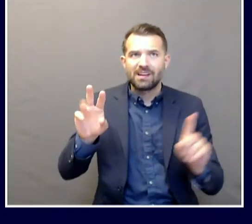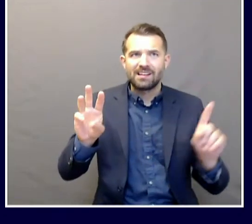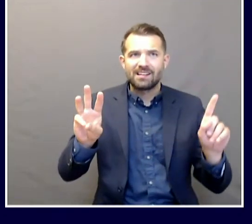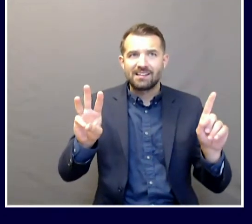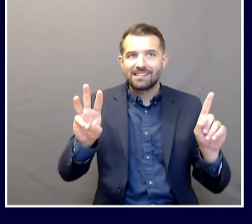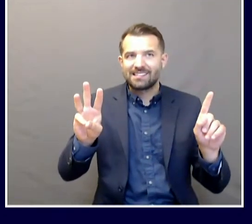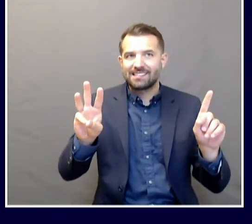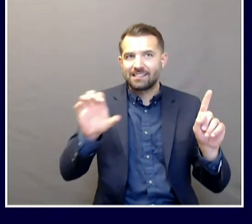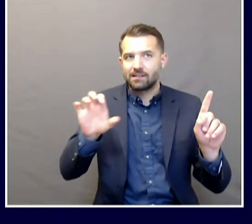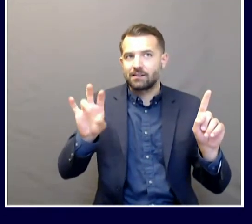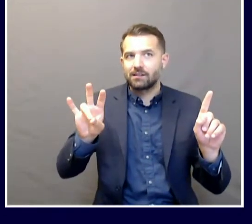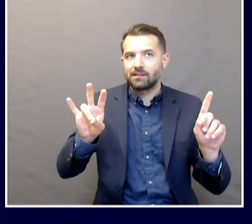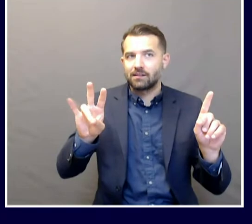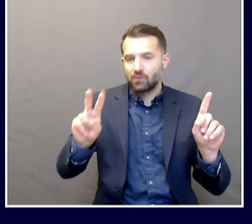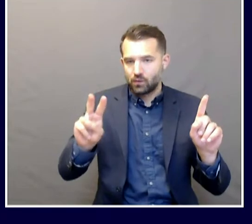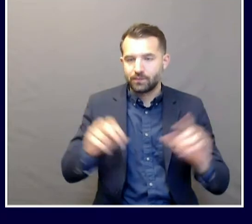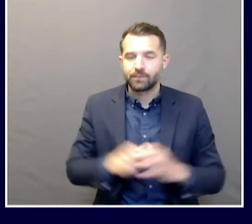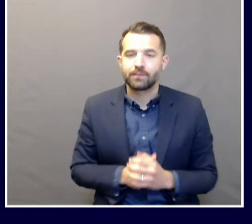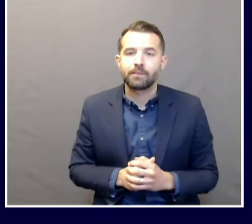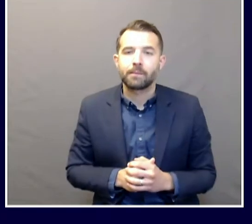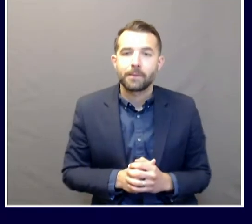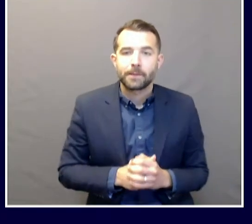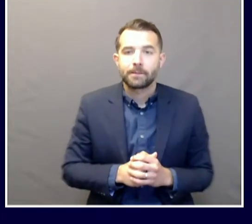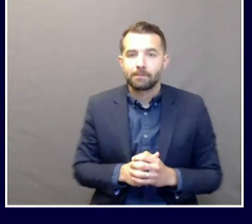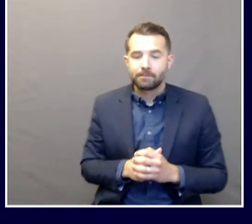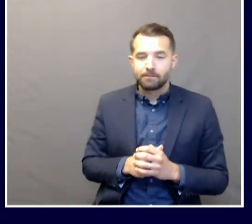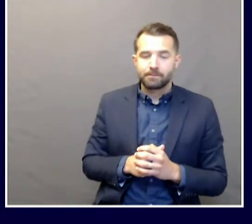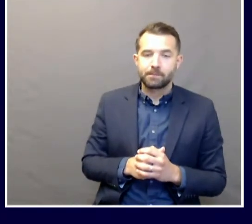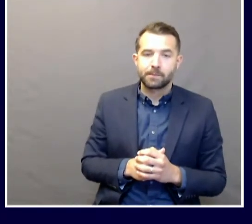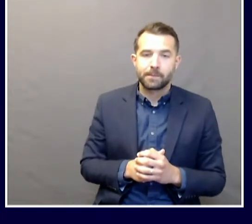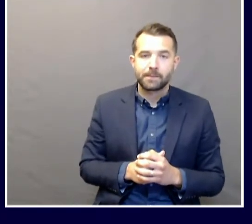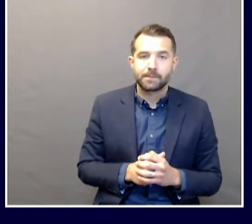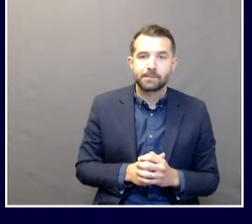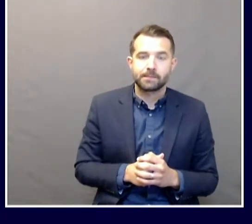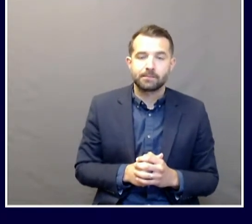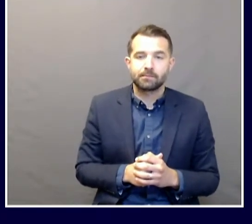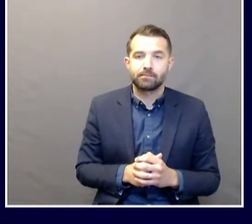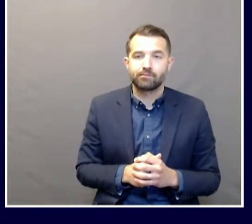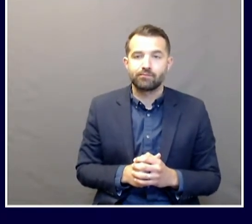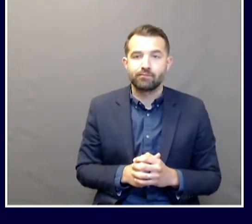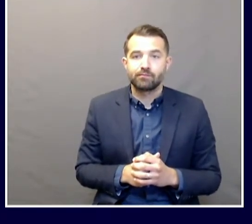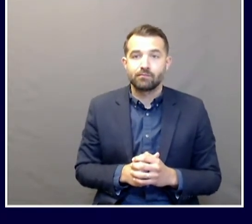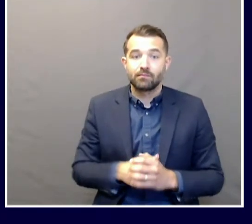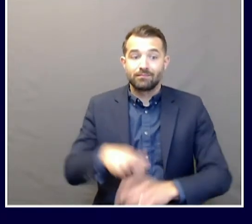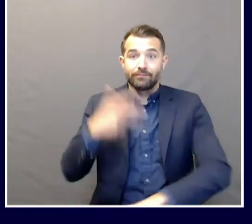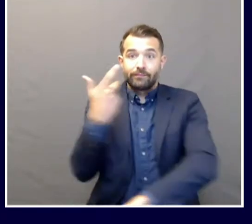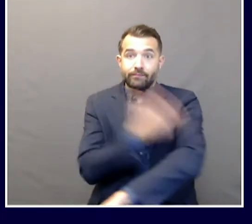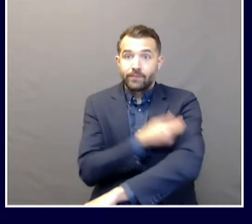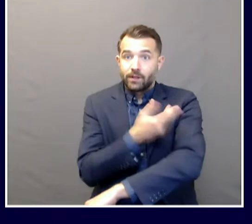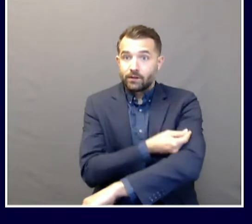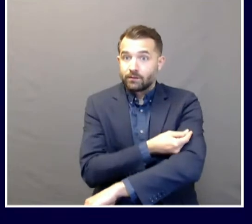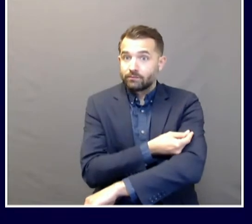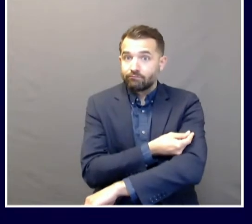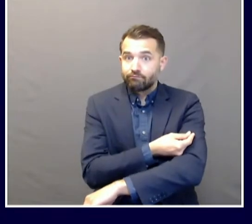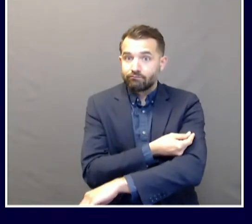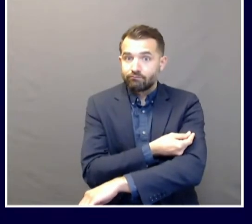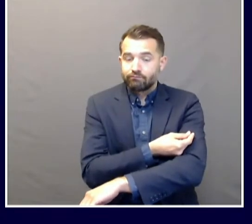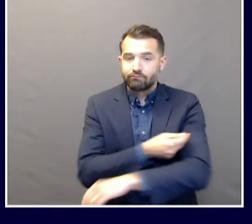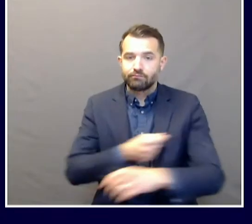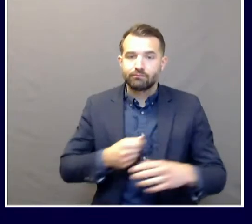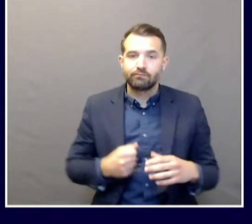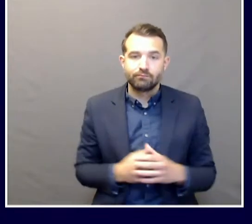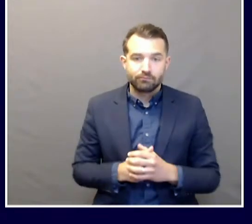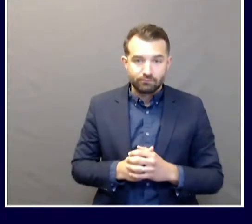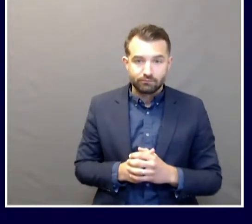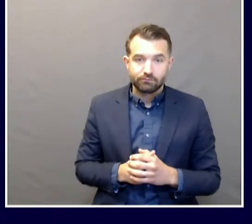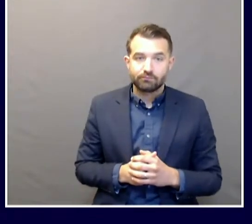every 100,000 people in the state. And in terms of our vaccines and vaccination activity, we've